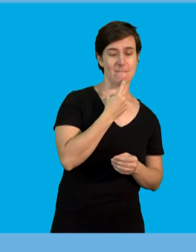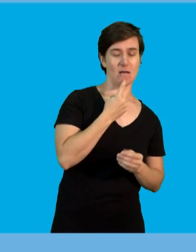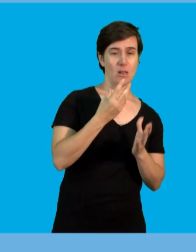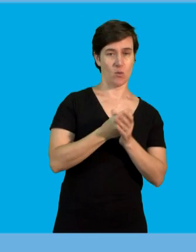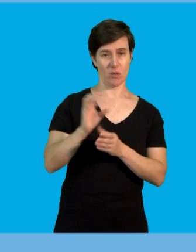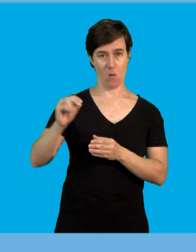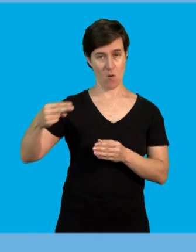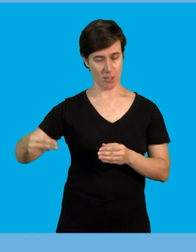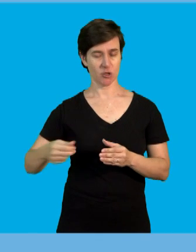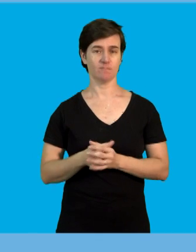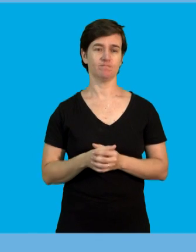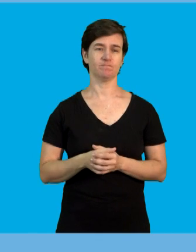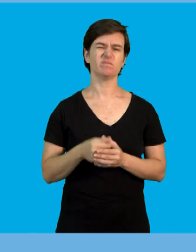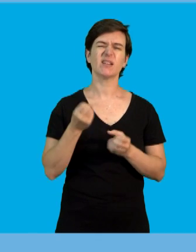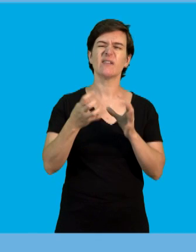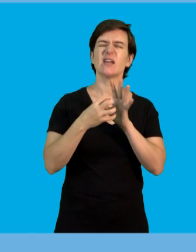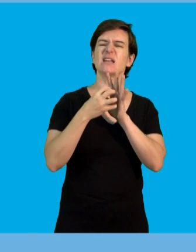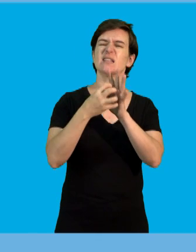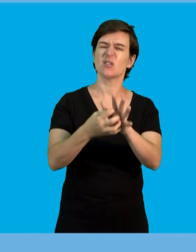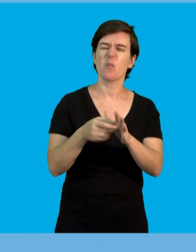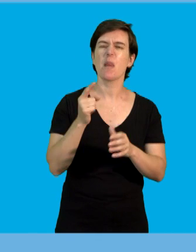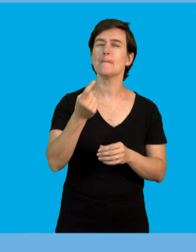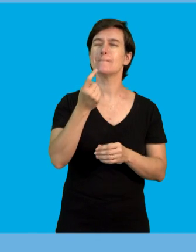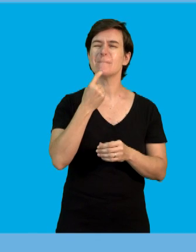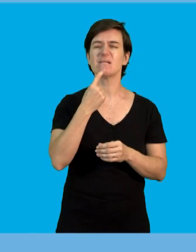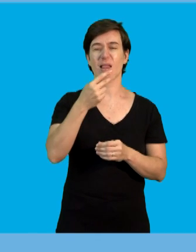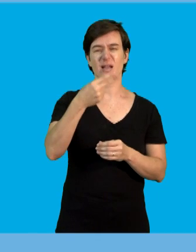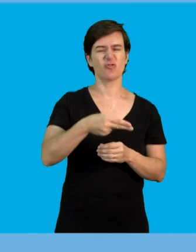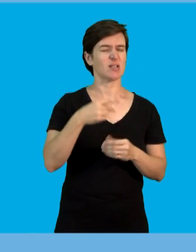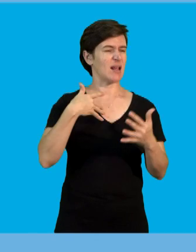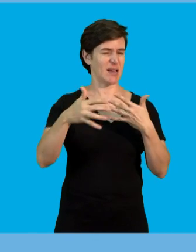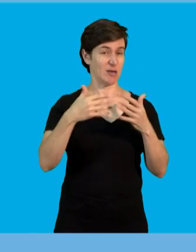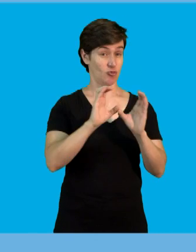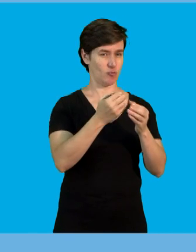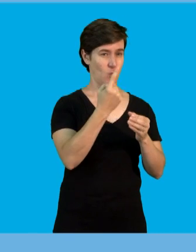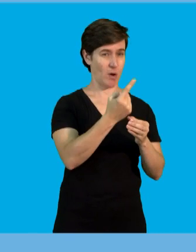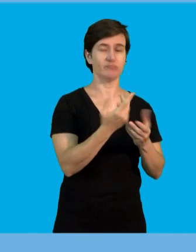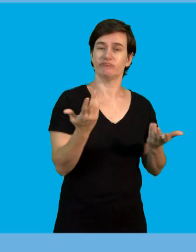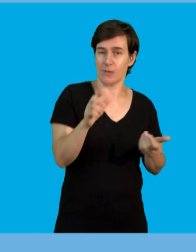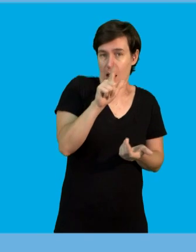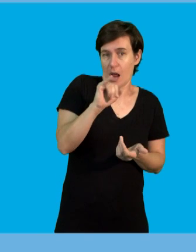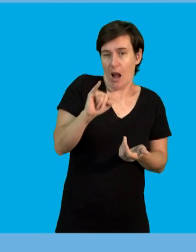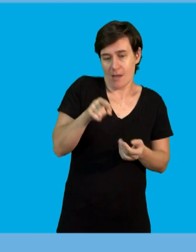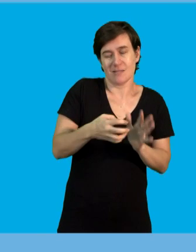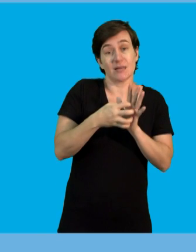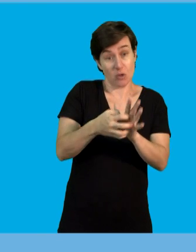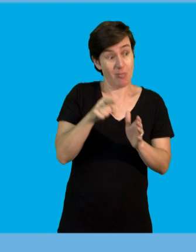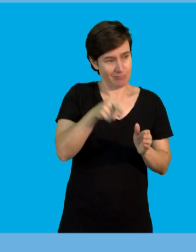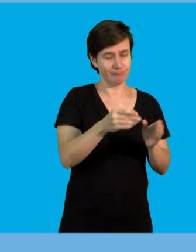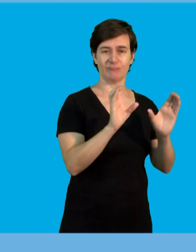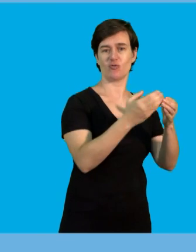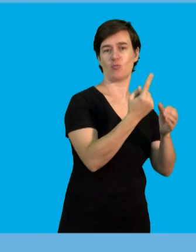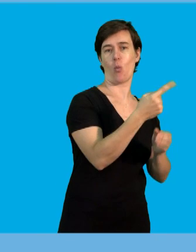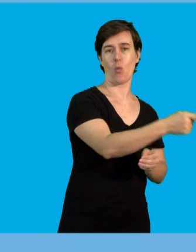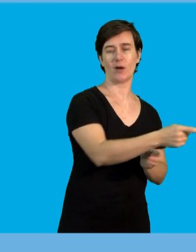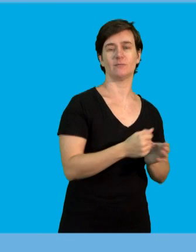our hydroxide. So give an example of a metal hydroxide of any group 1 element. So Li, lithium, is found